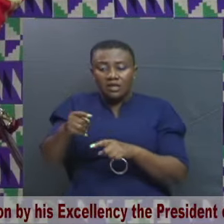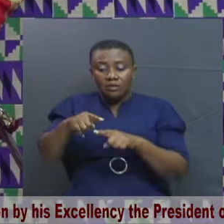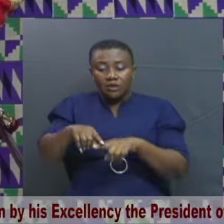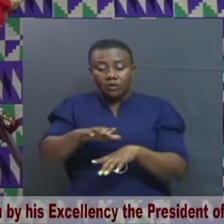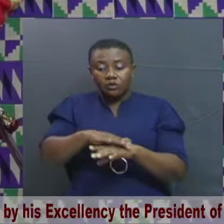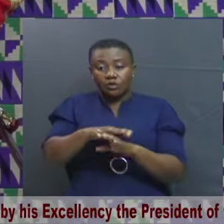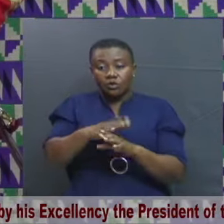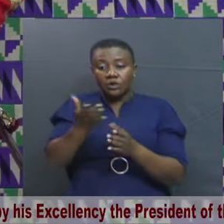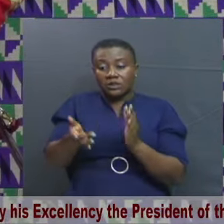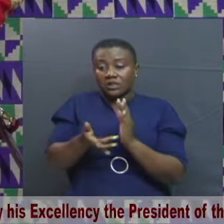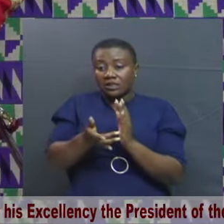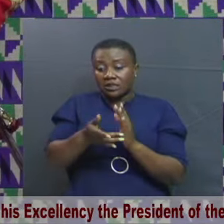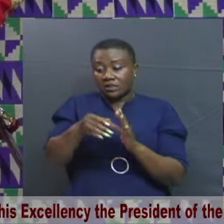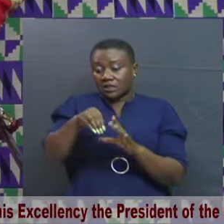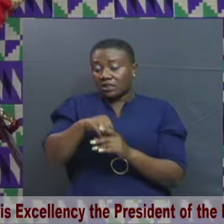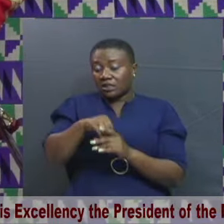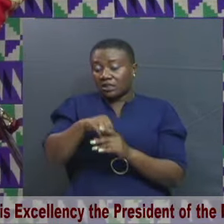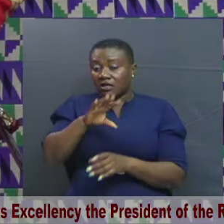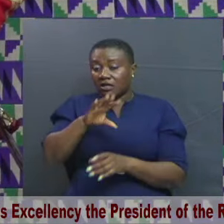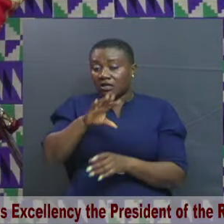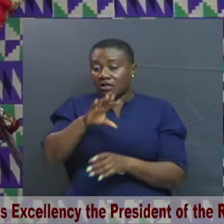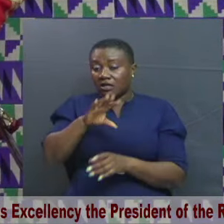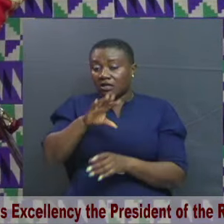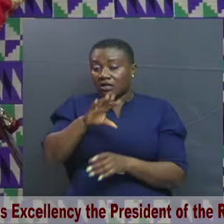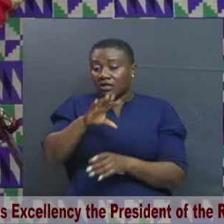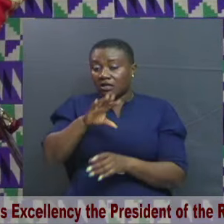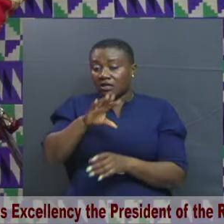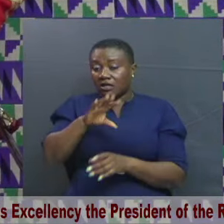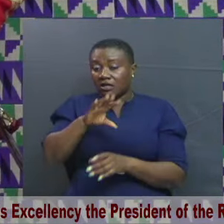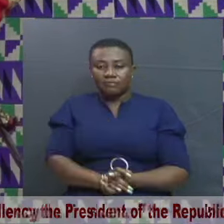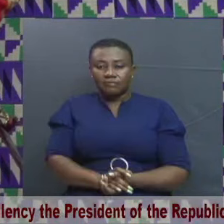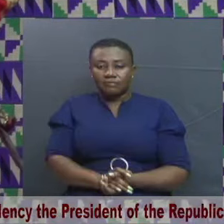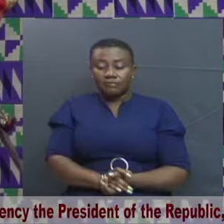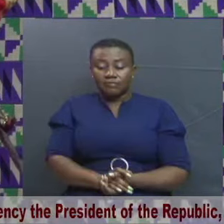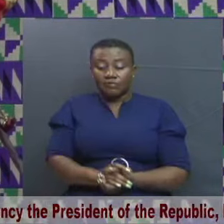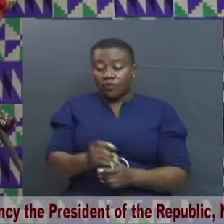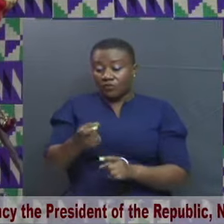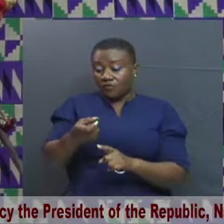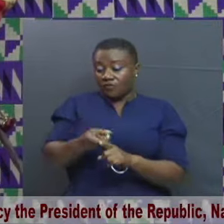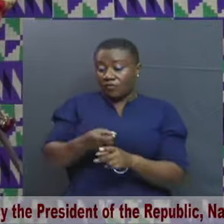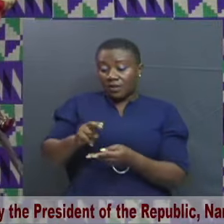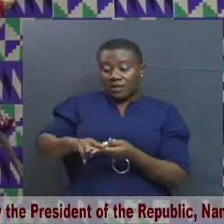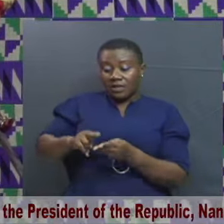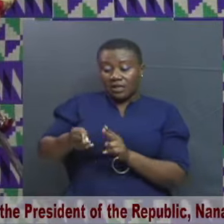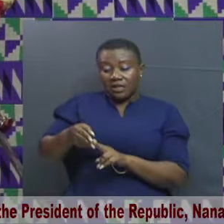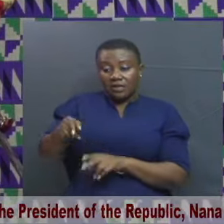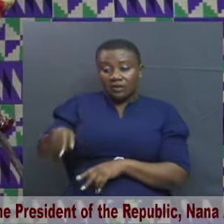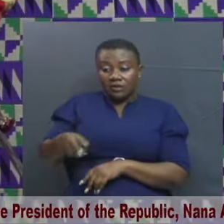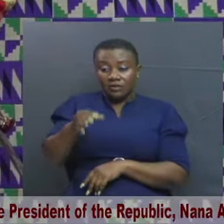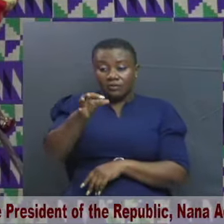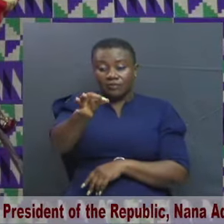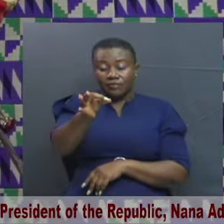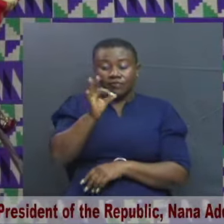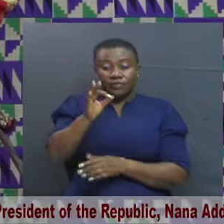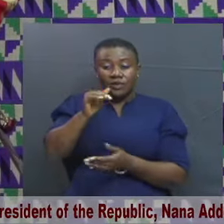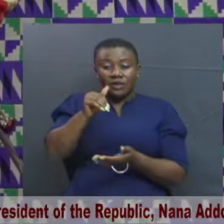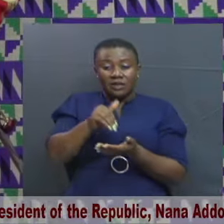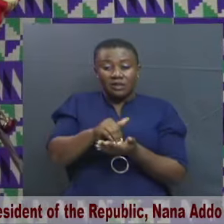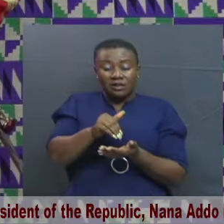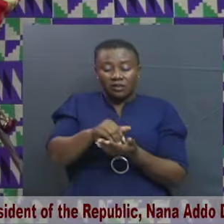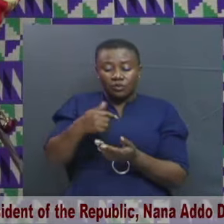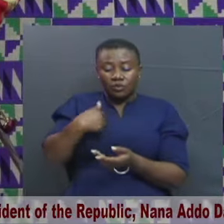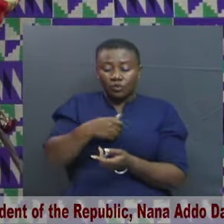exercises in Africa up from the figure of 900,000 which we